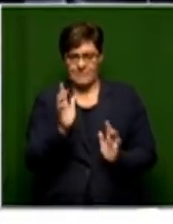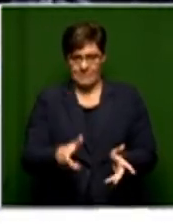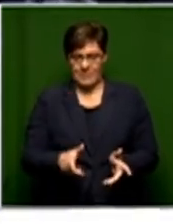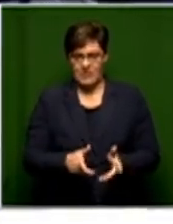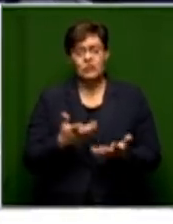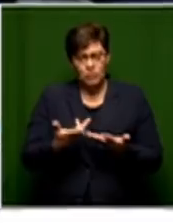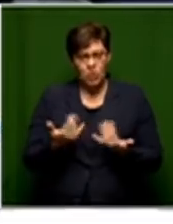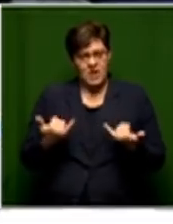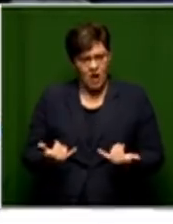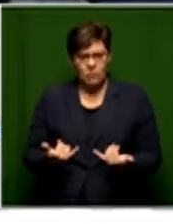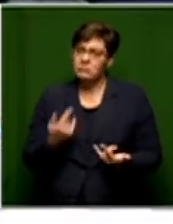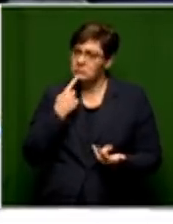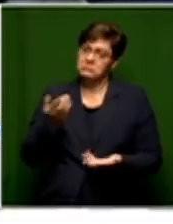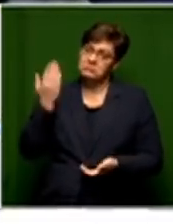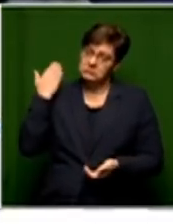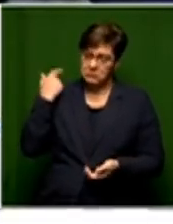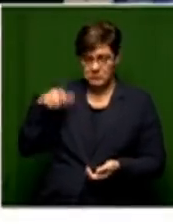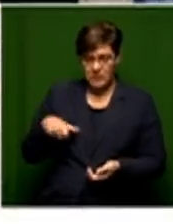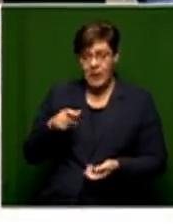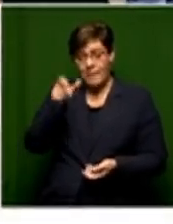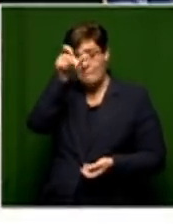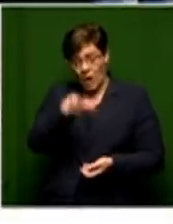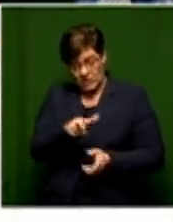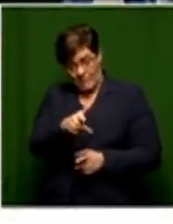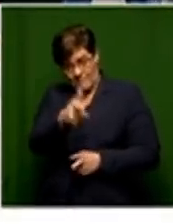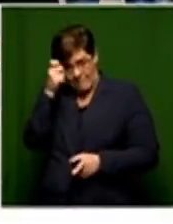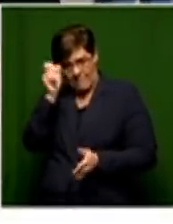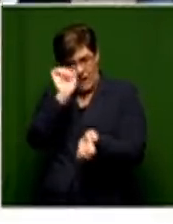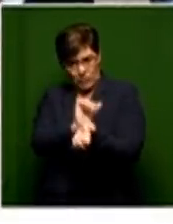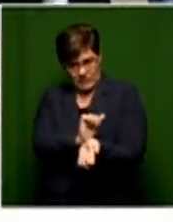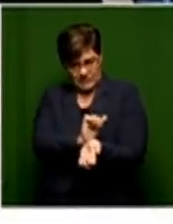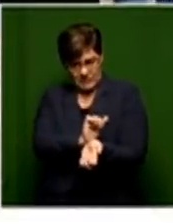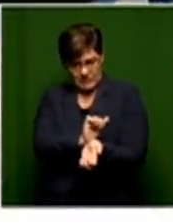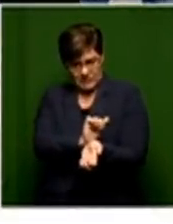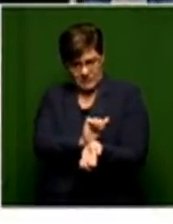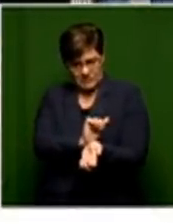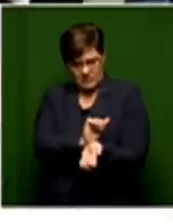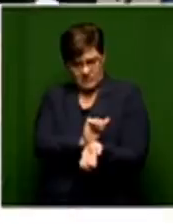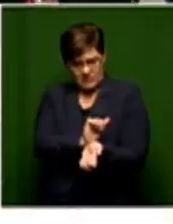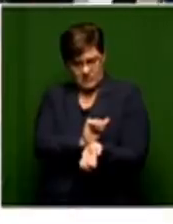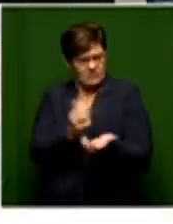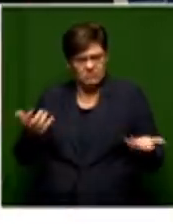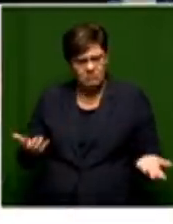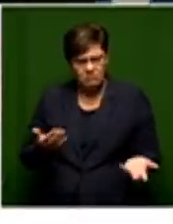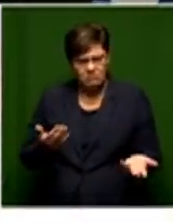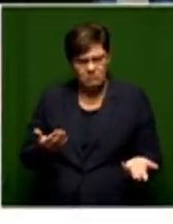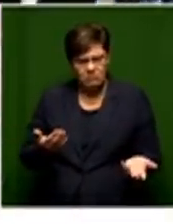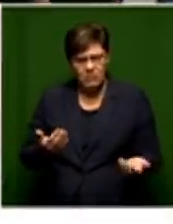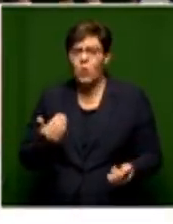begs to ask the question, I guess then, if the triggerman has been arrested, on whose actions, if at all,